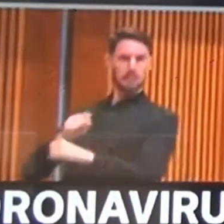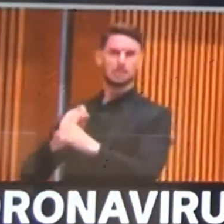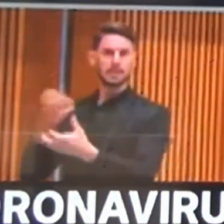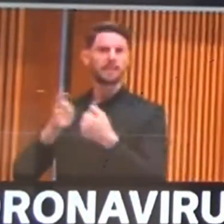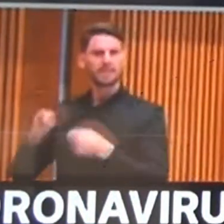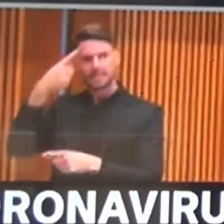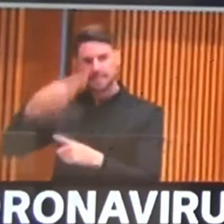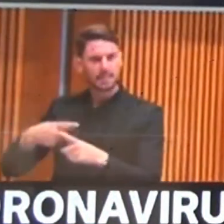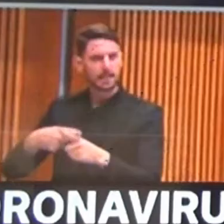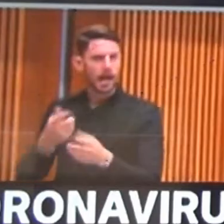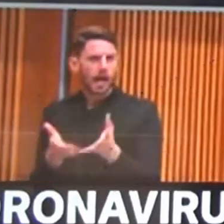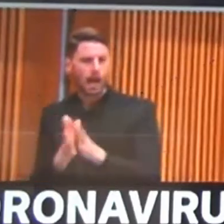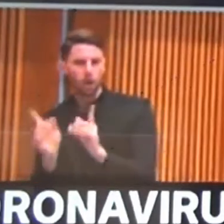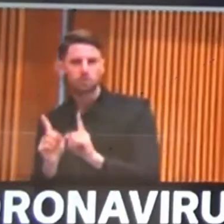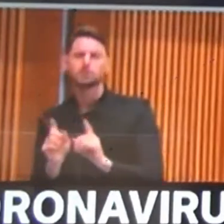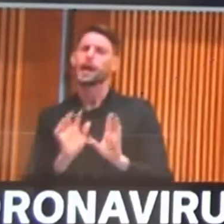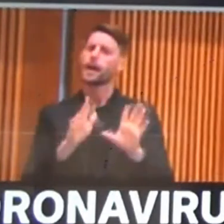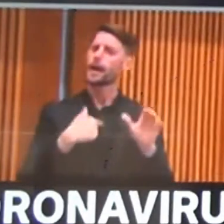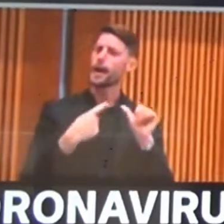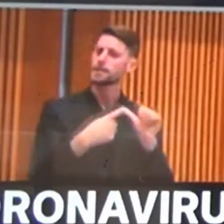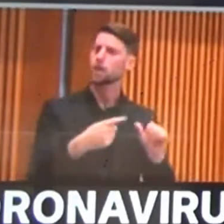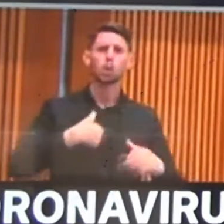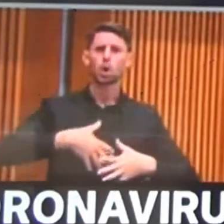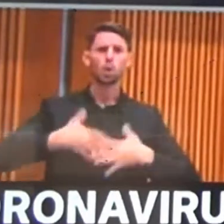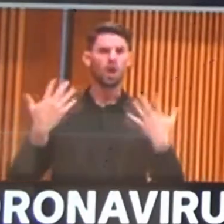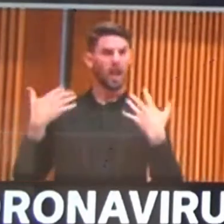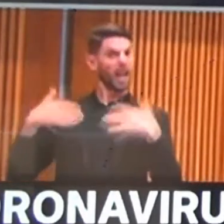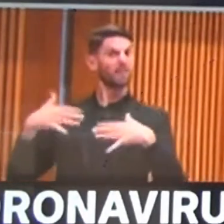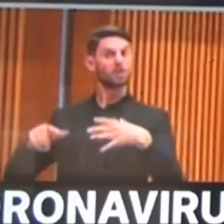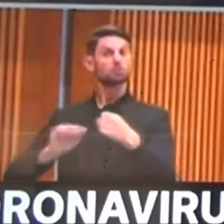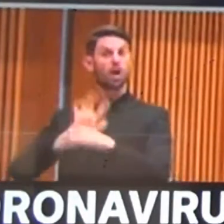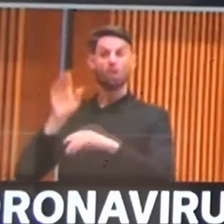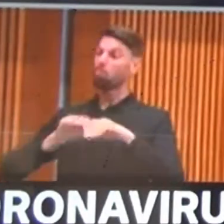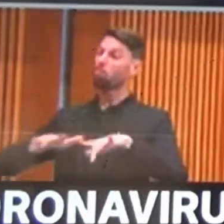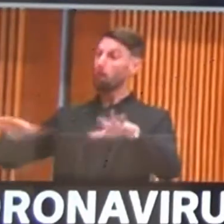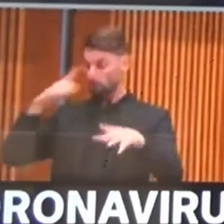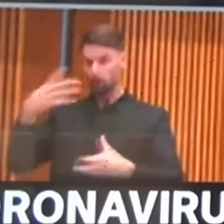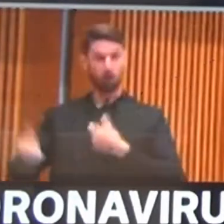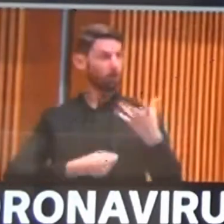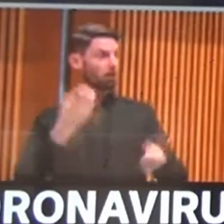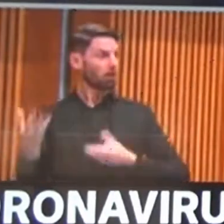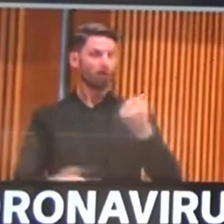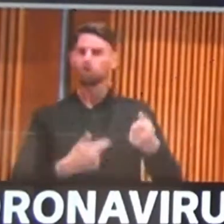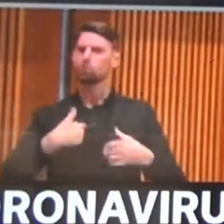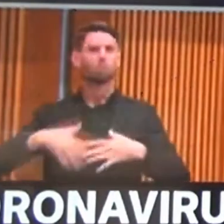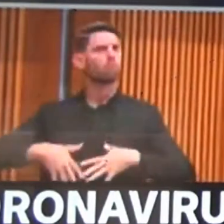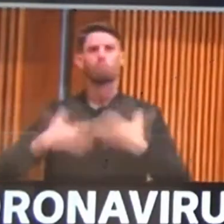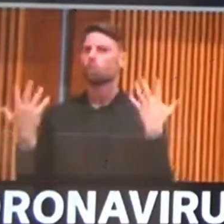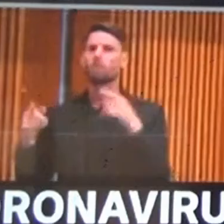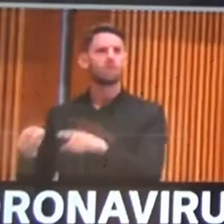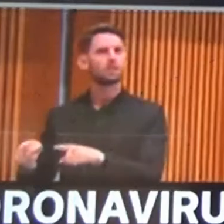people infected. Our goal is for people not to be infected. Let me be really clear about this. We want as few